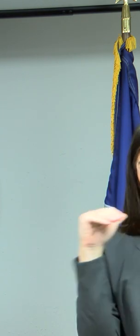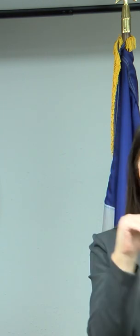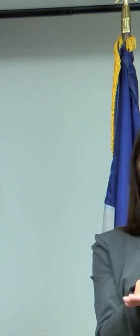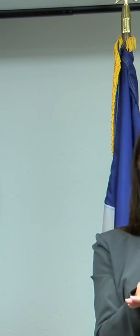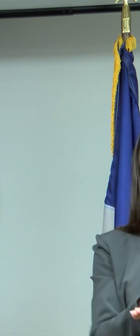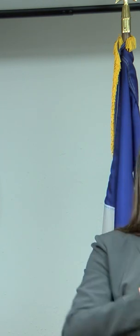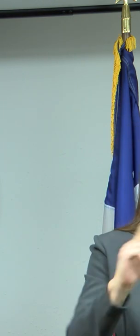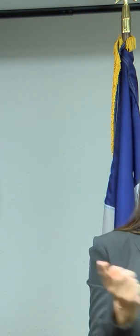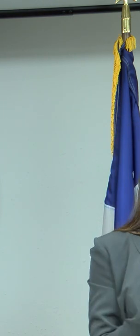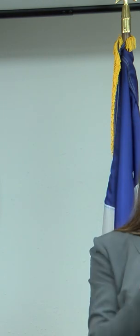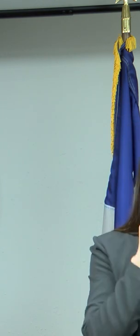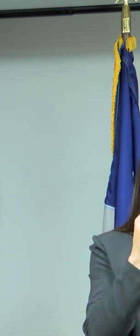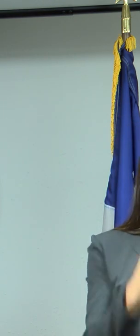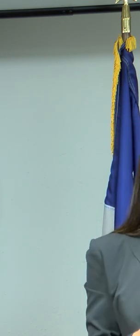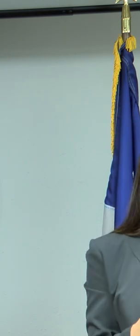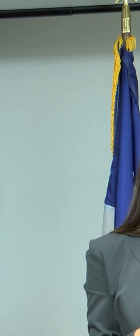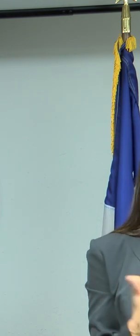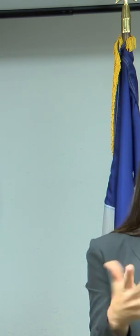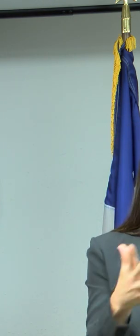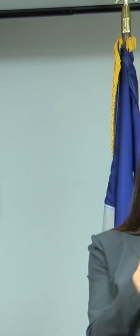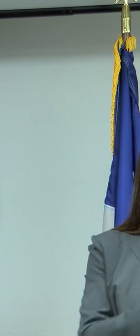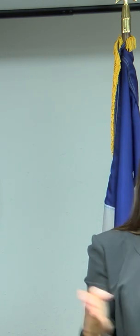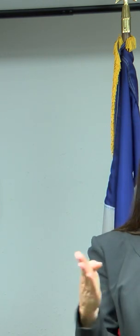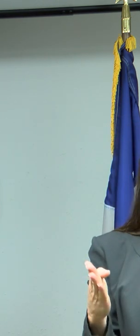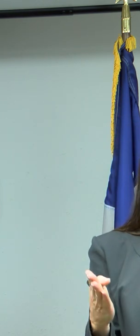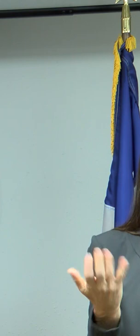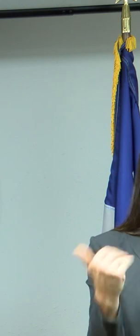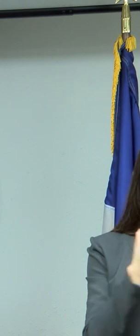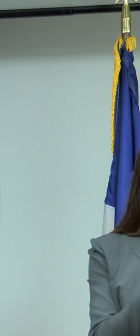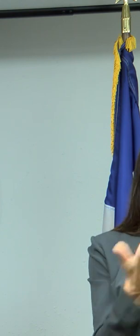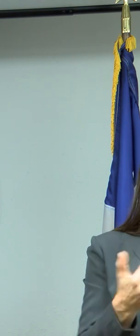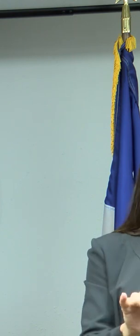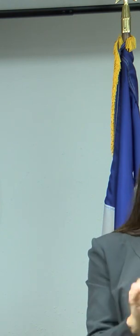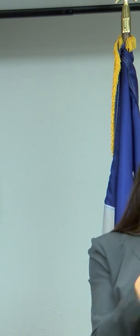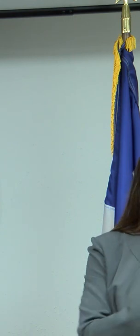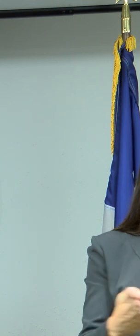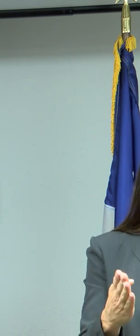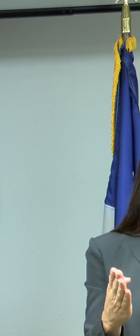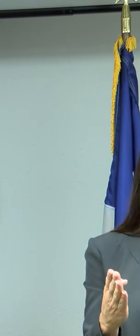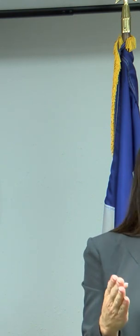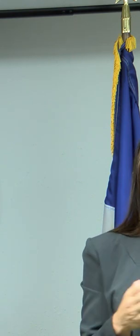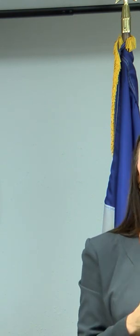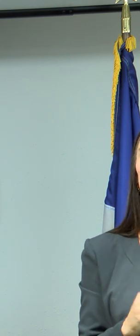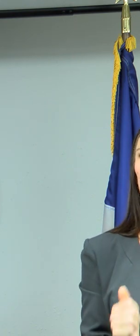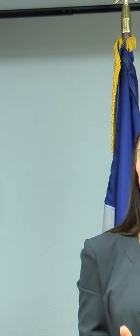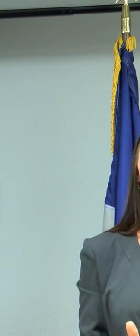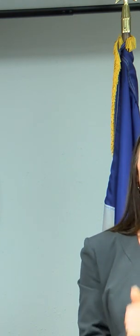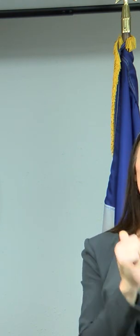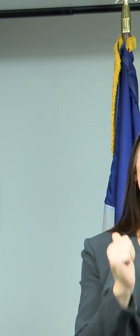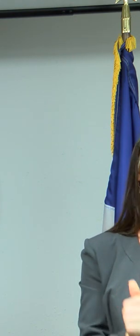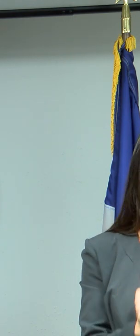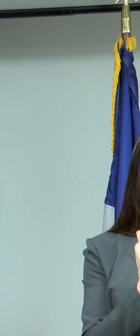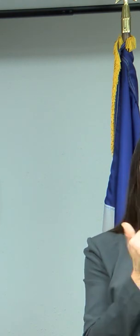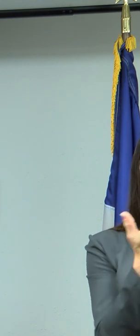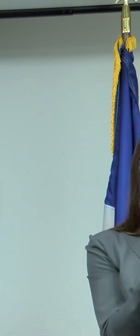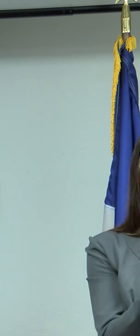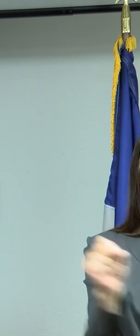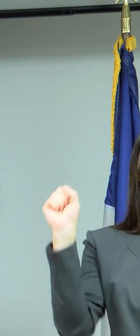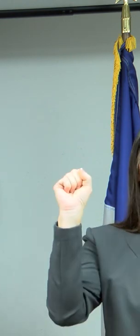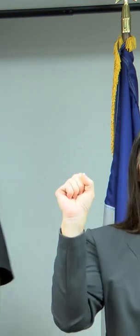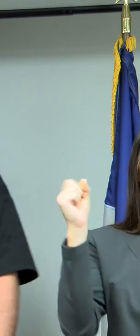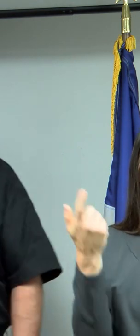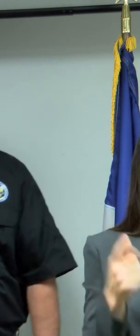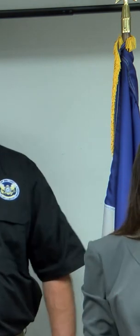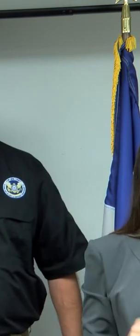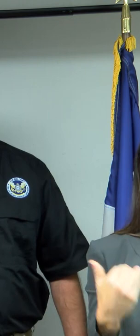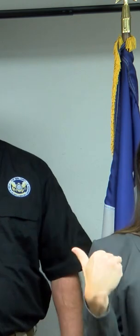prepared, and we're still prepared tonight with all the jurisdictions. But we had a majority of the rescues Tuesday night. Can you all